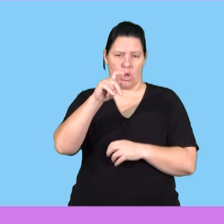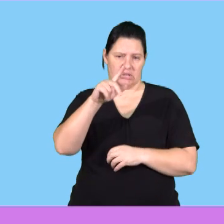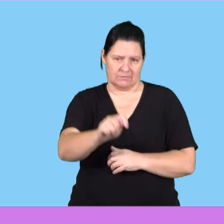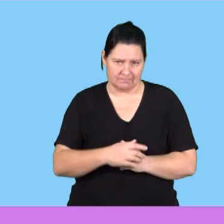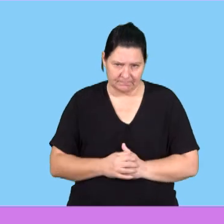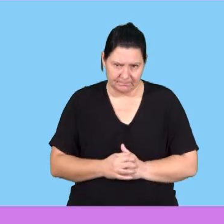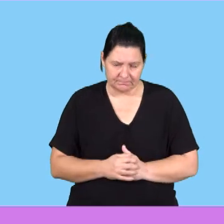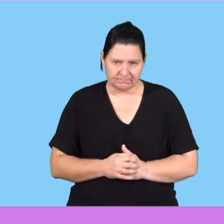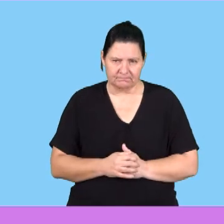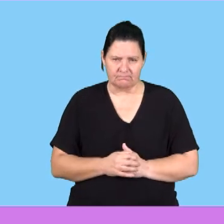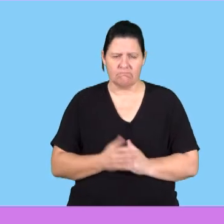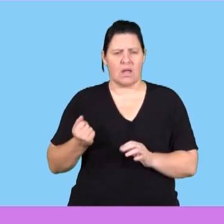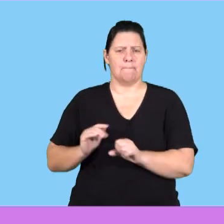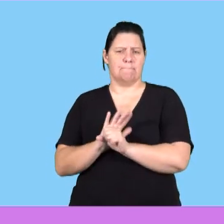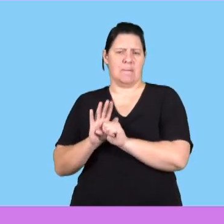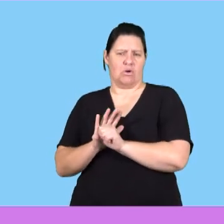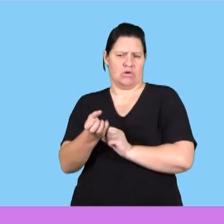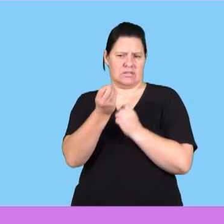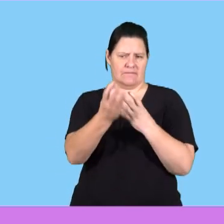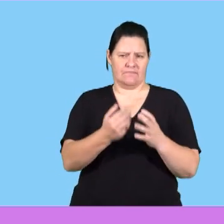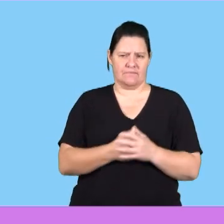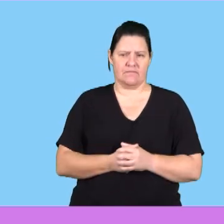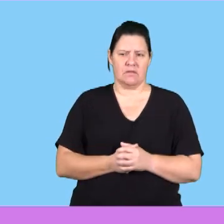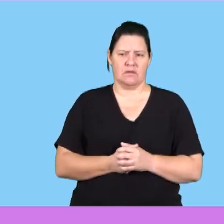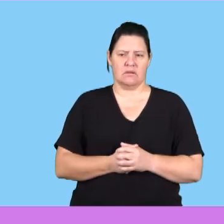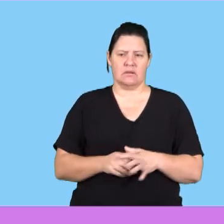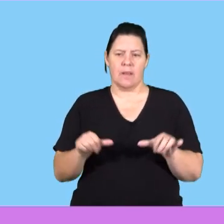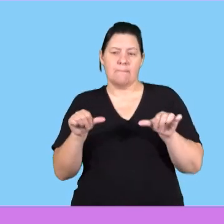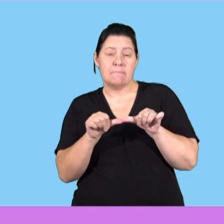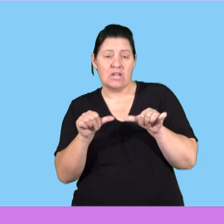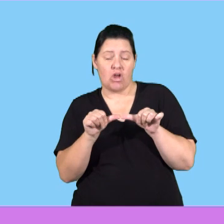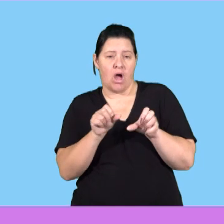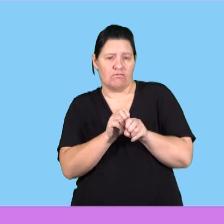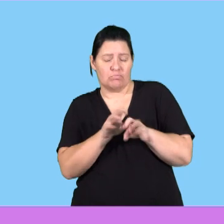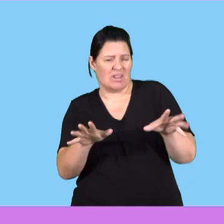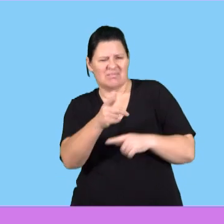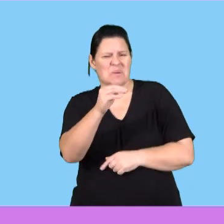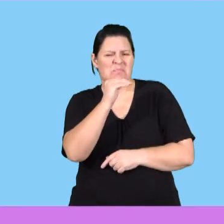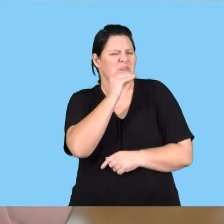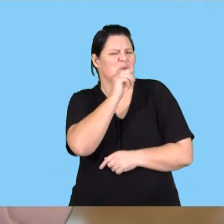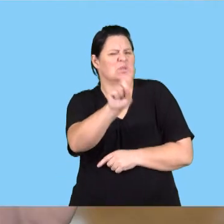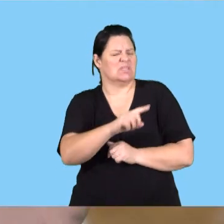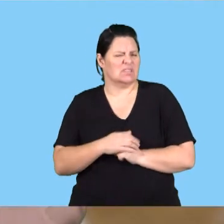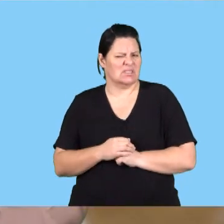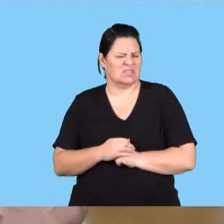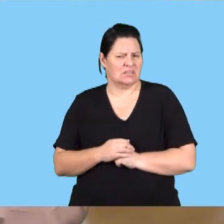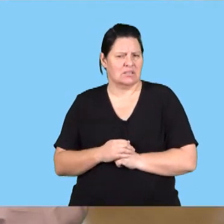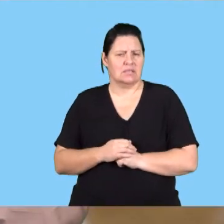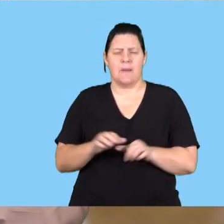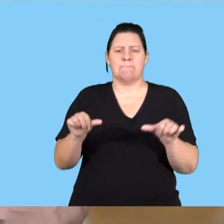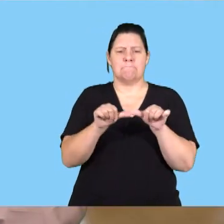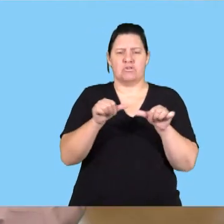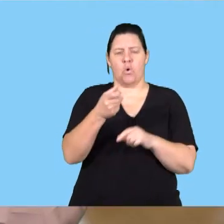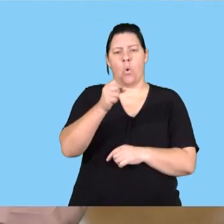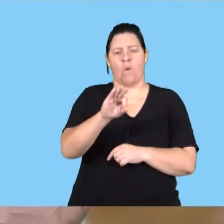plots. Now let's get some background, right? So measures of spread, what exactly do I mean when I